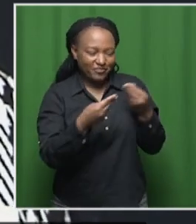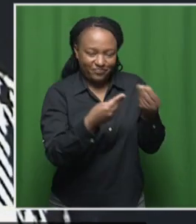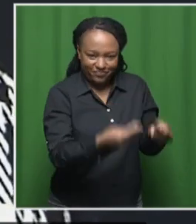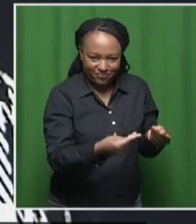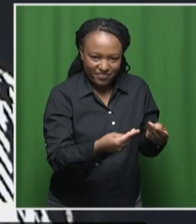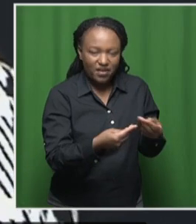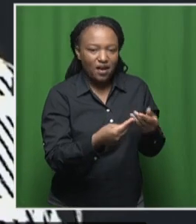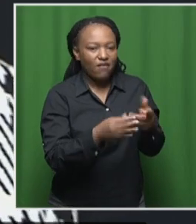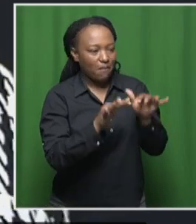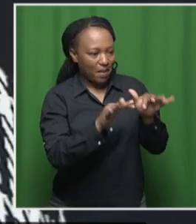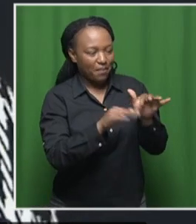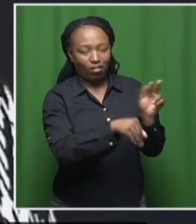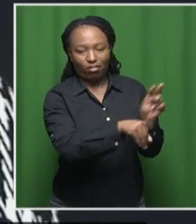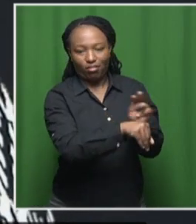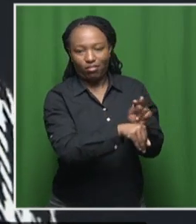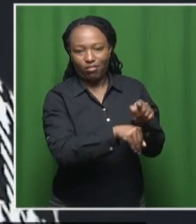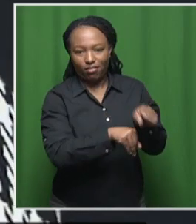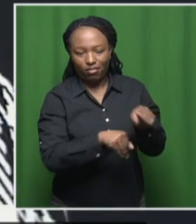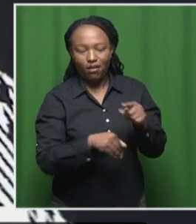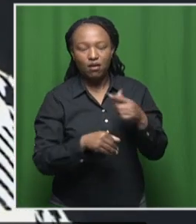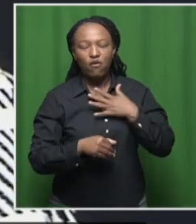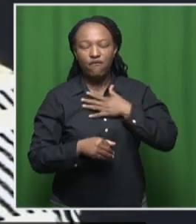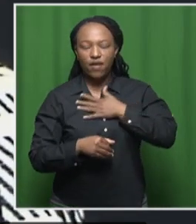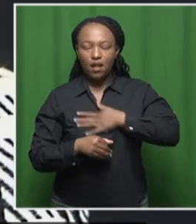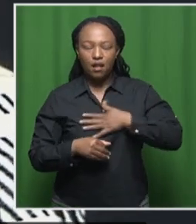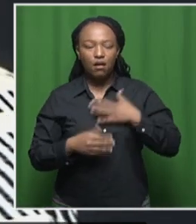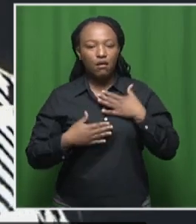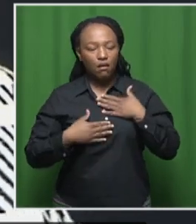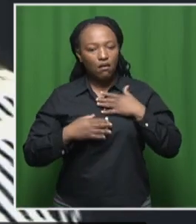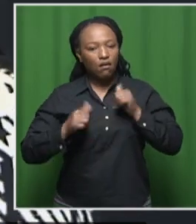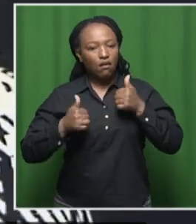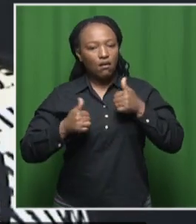feeling of you know, fulfillment that you've